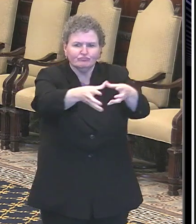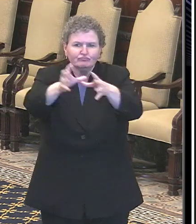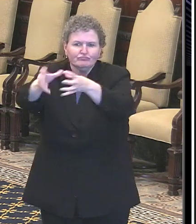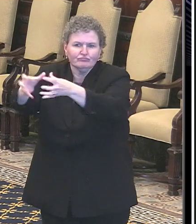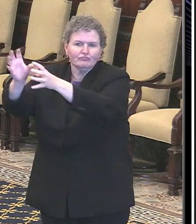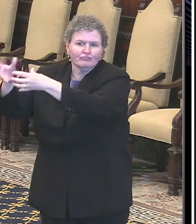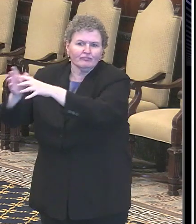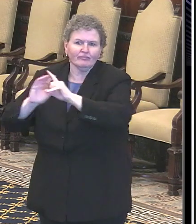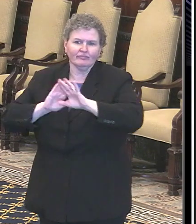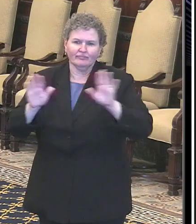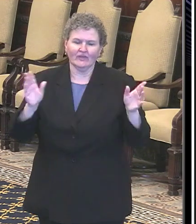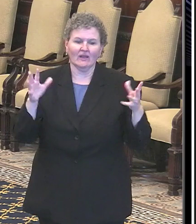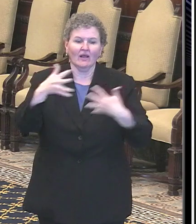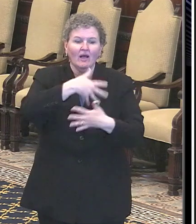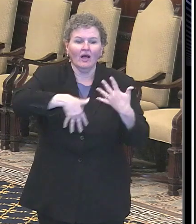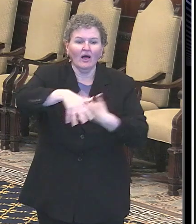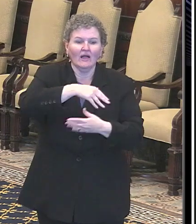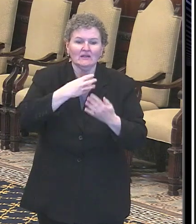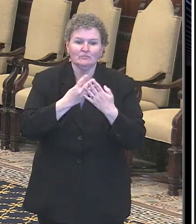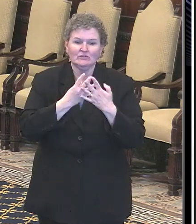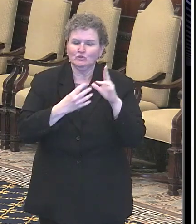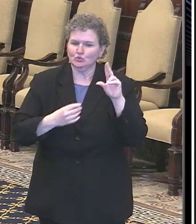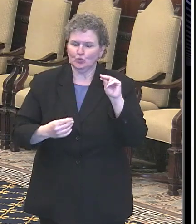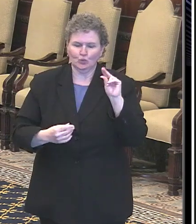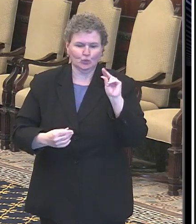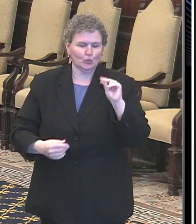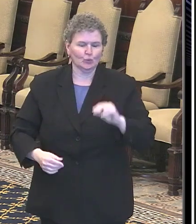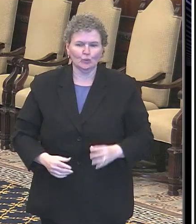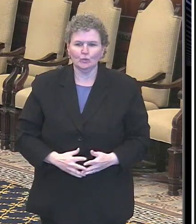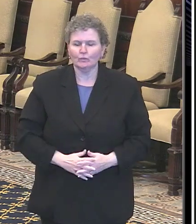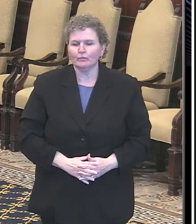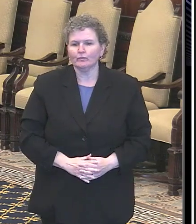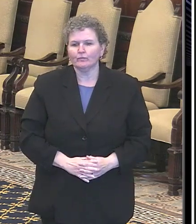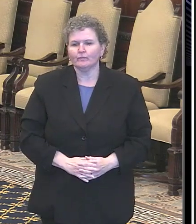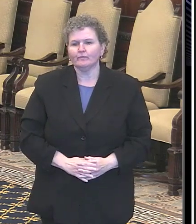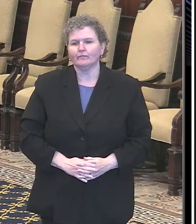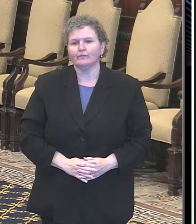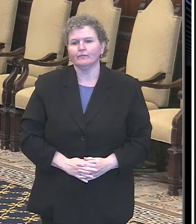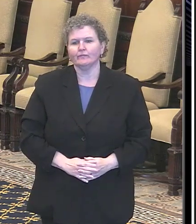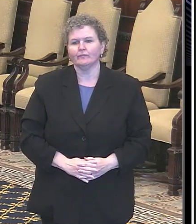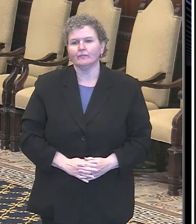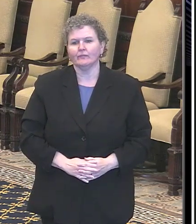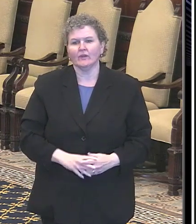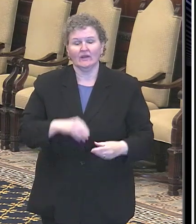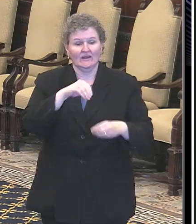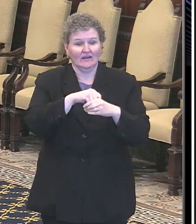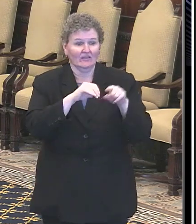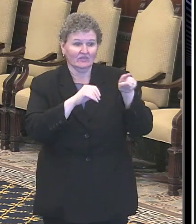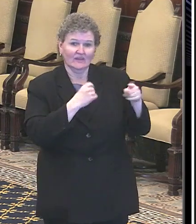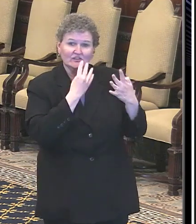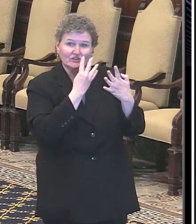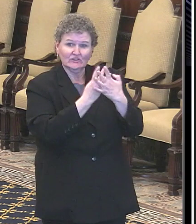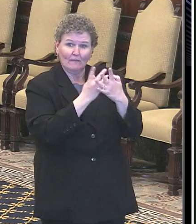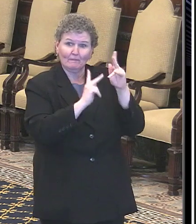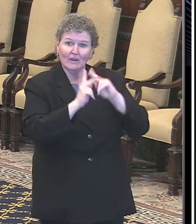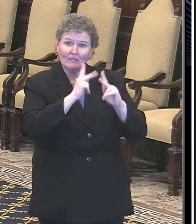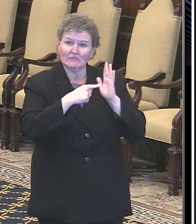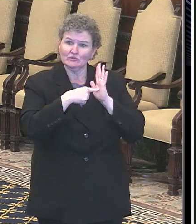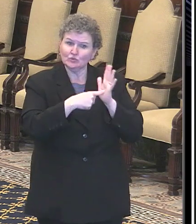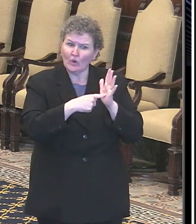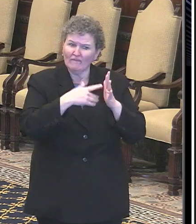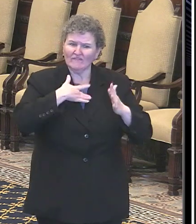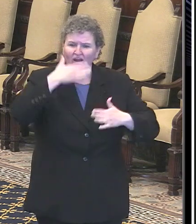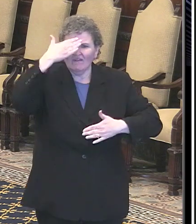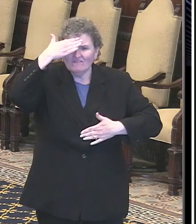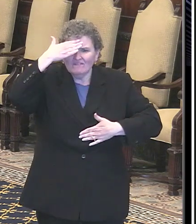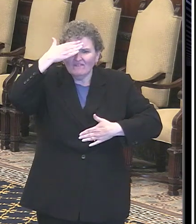Okay. And in the jails, is testing only happening for those who are showing symptoms, or are you also testing people who